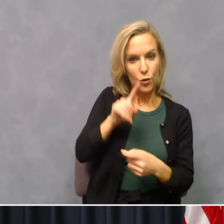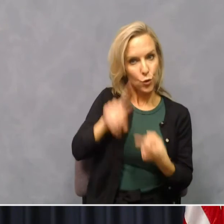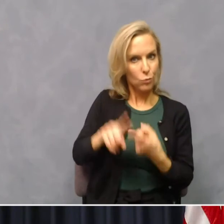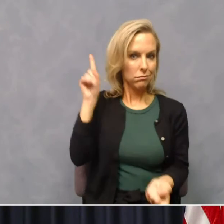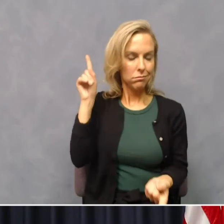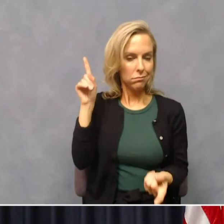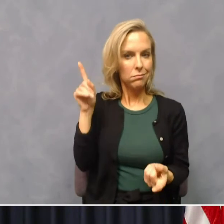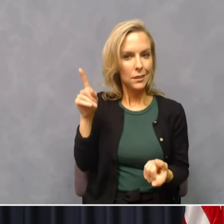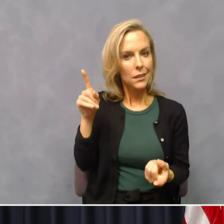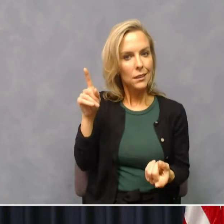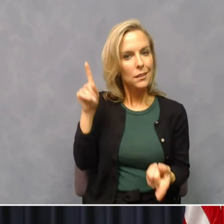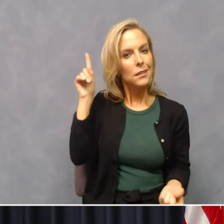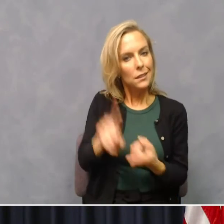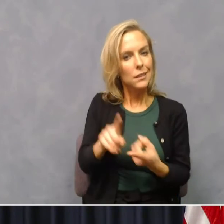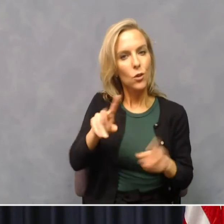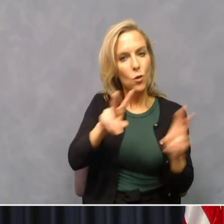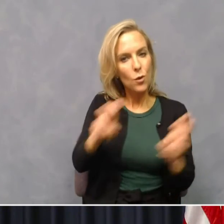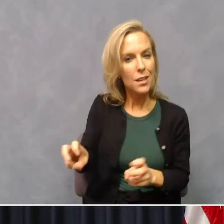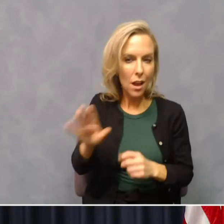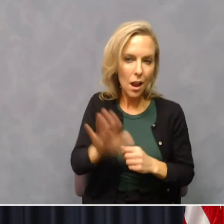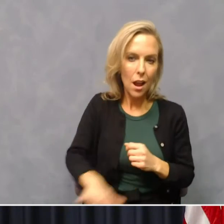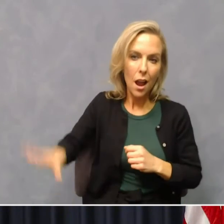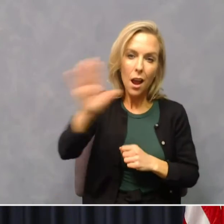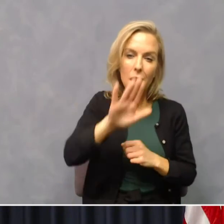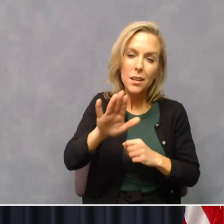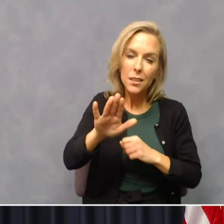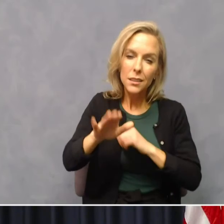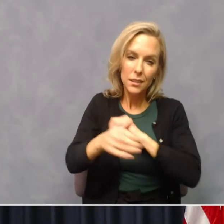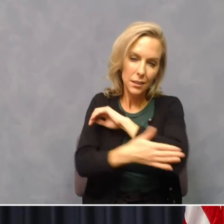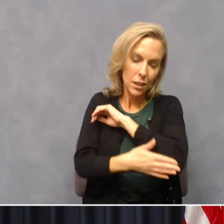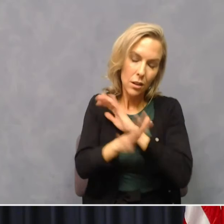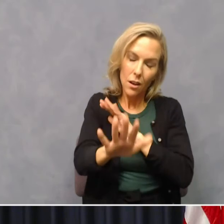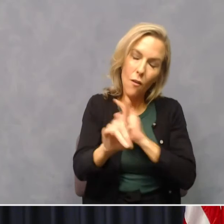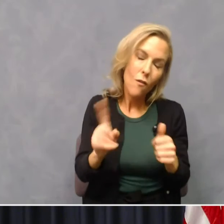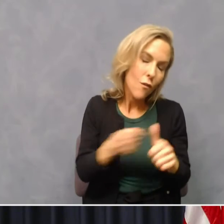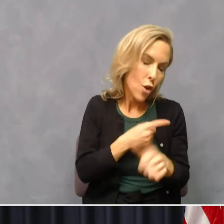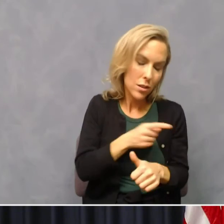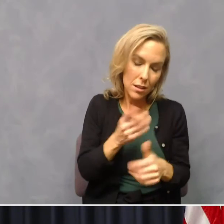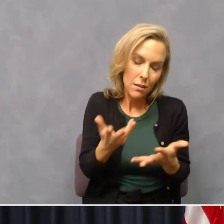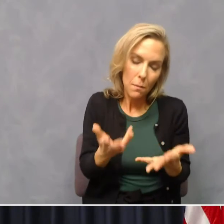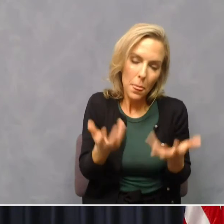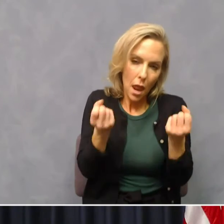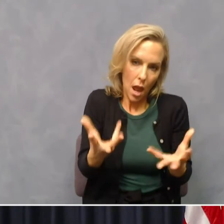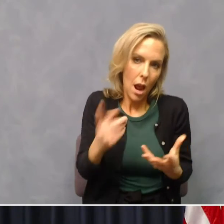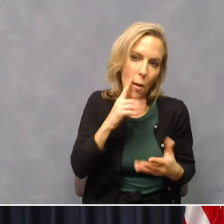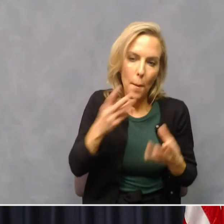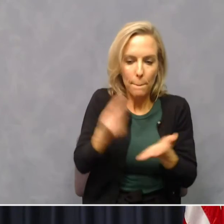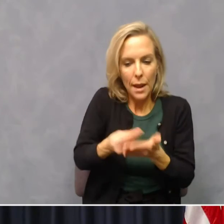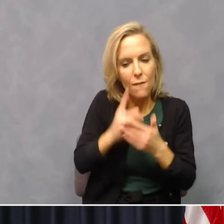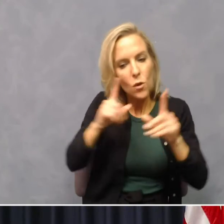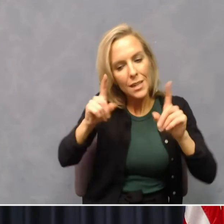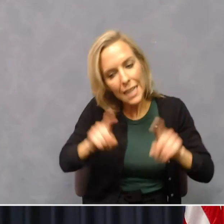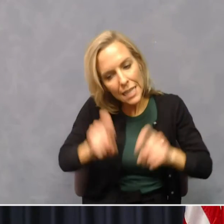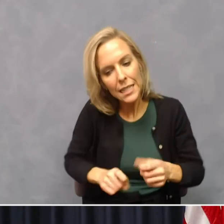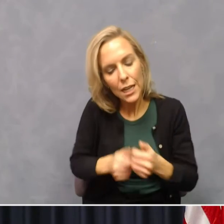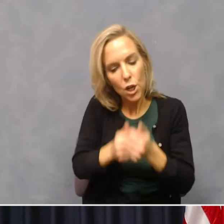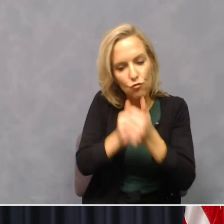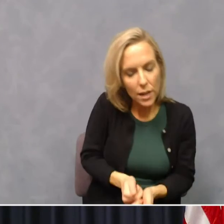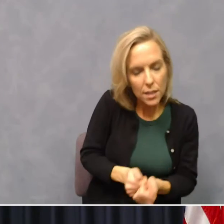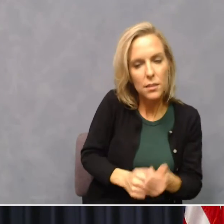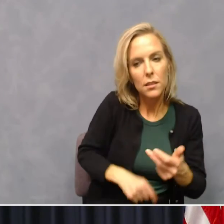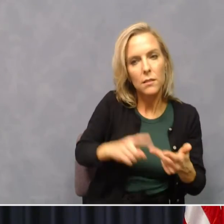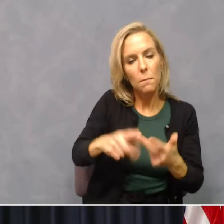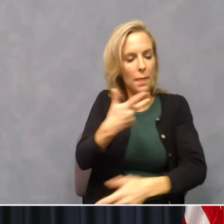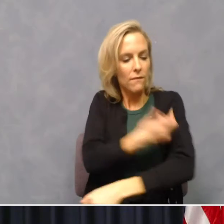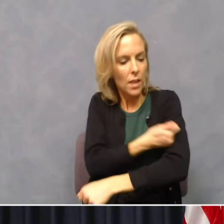facing states across the country? Well, first, there's a lot in it, and I'm grateful for that. Money for testing, tracing, vaccine